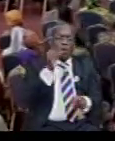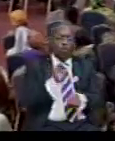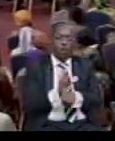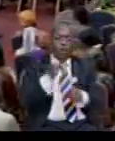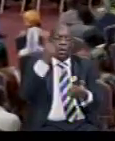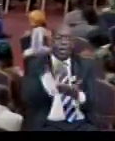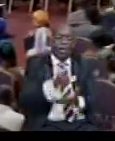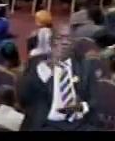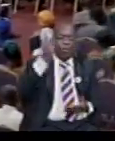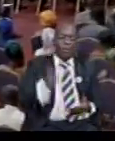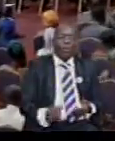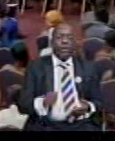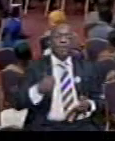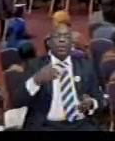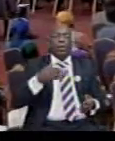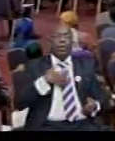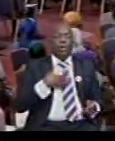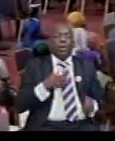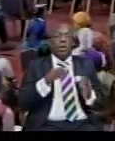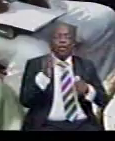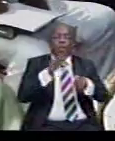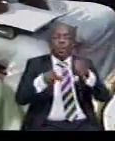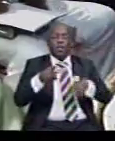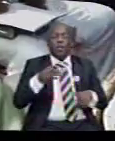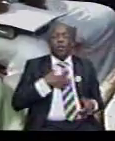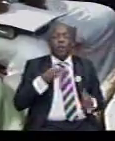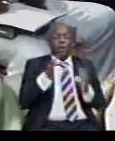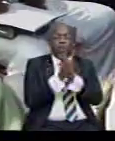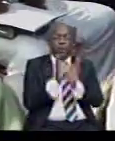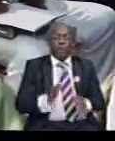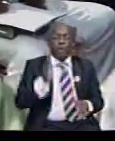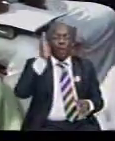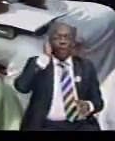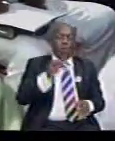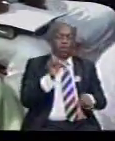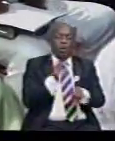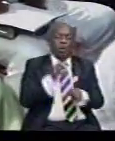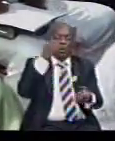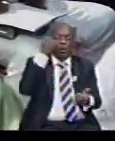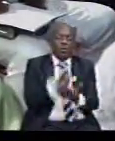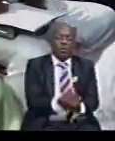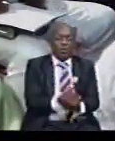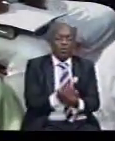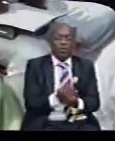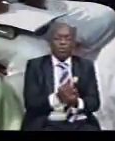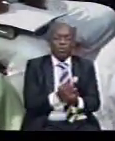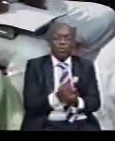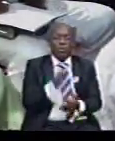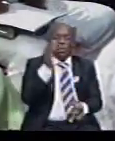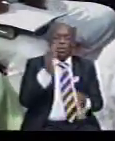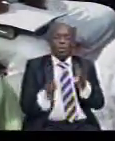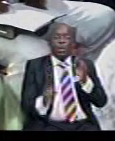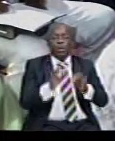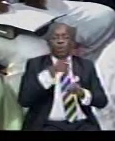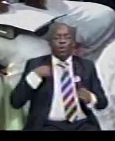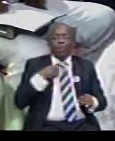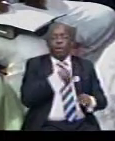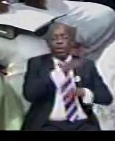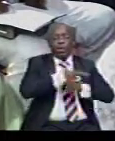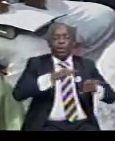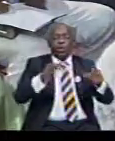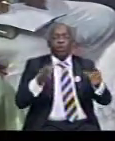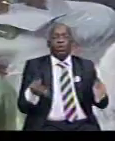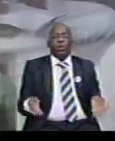My prayer will work. If we don't close our